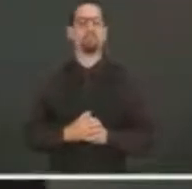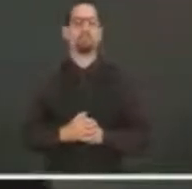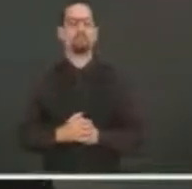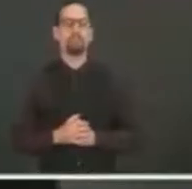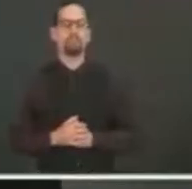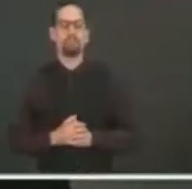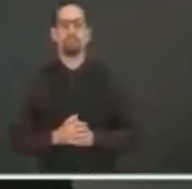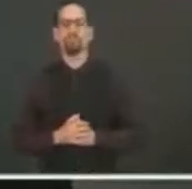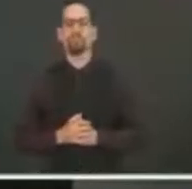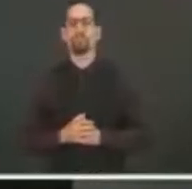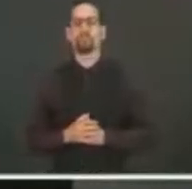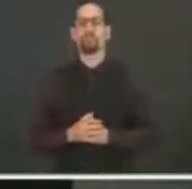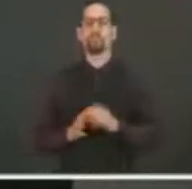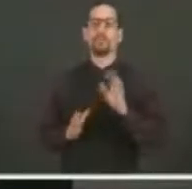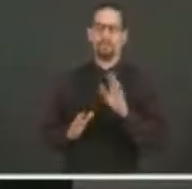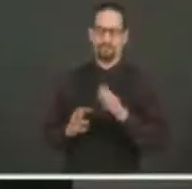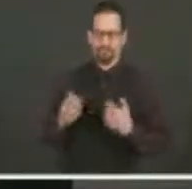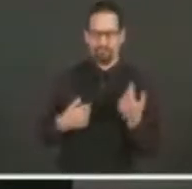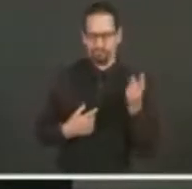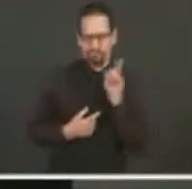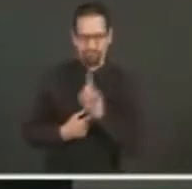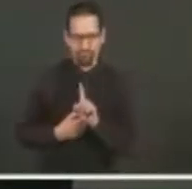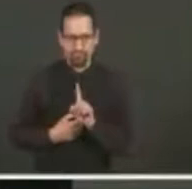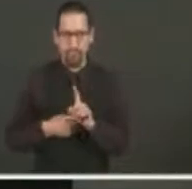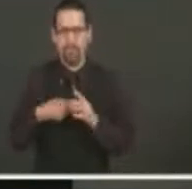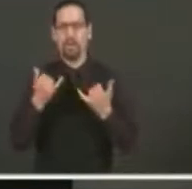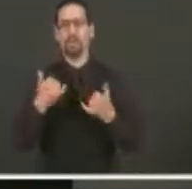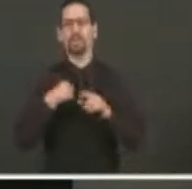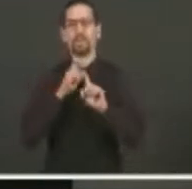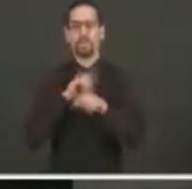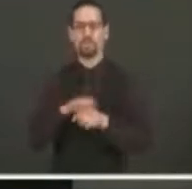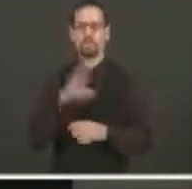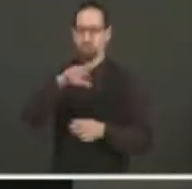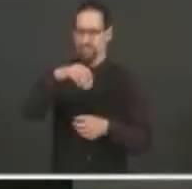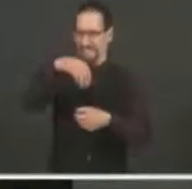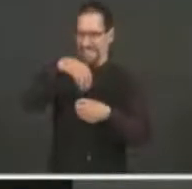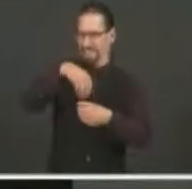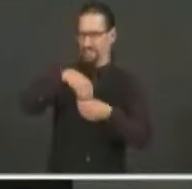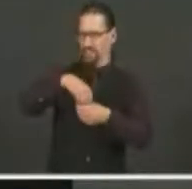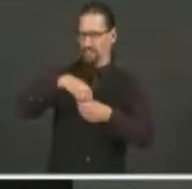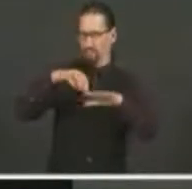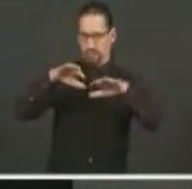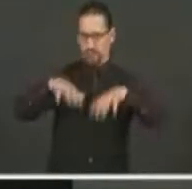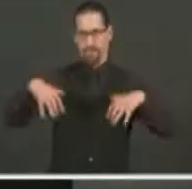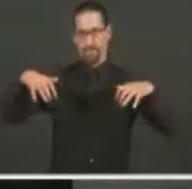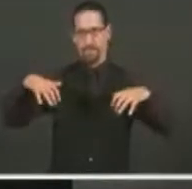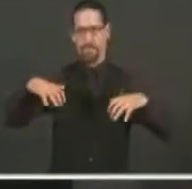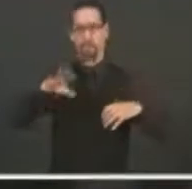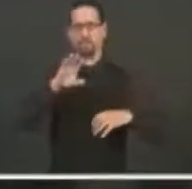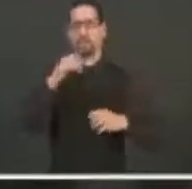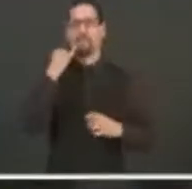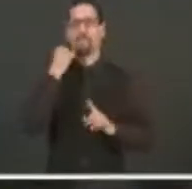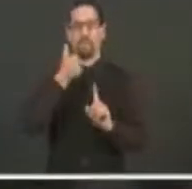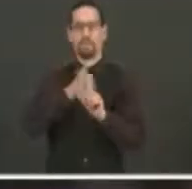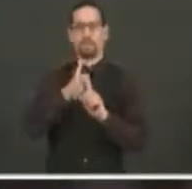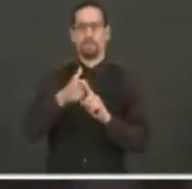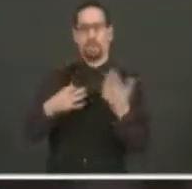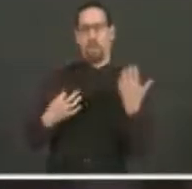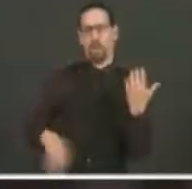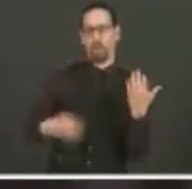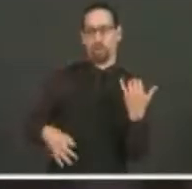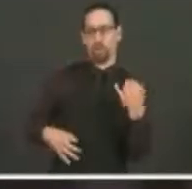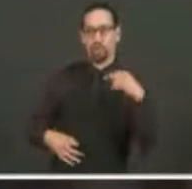A couple of different points. First of all, inside a venue, there's specific guidance for the performers and the audience. So